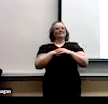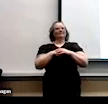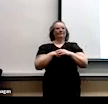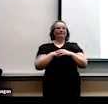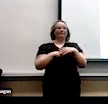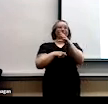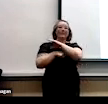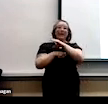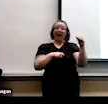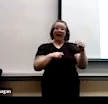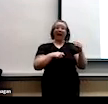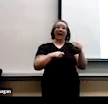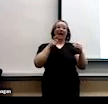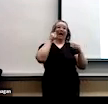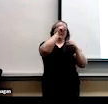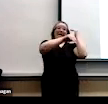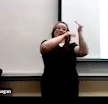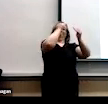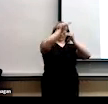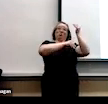physiotherapy once you get to the adult side.